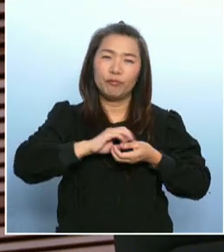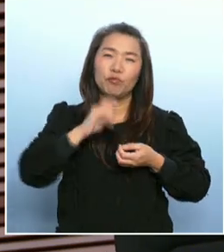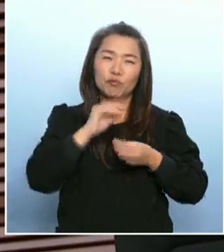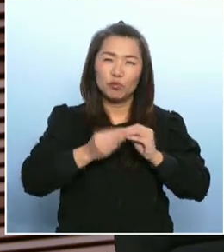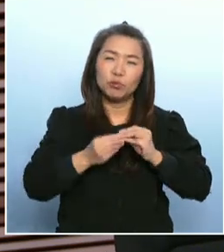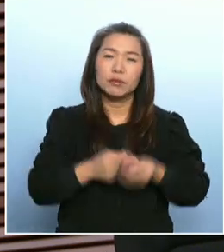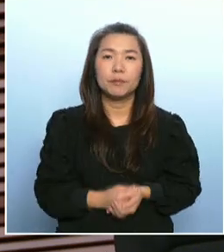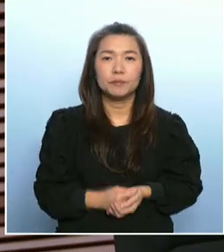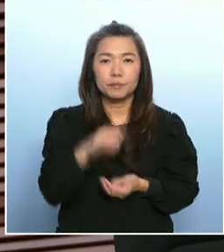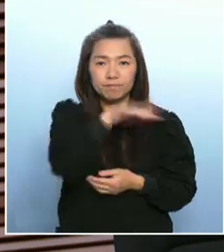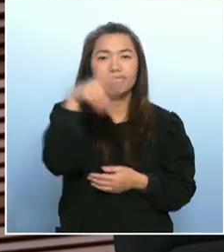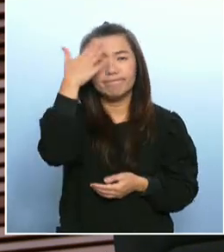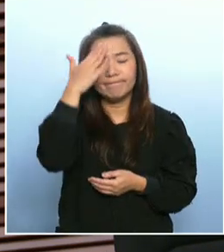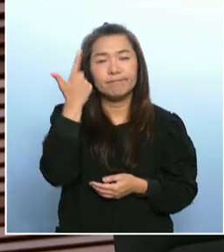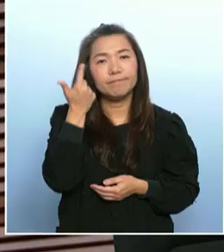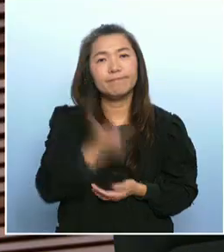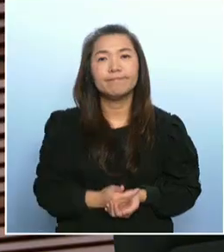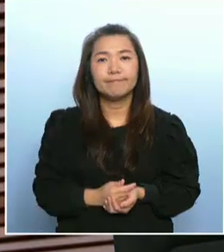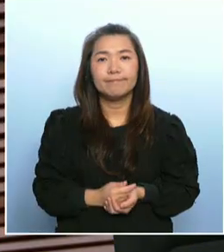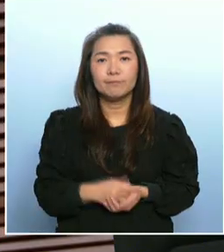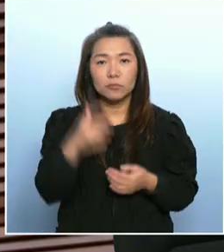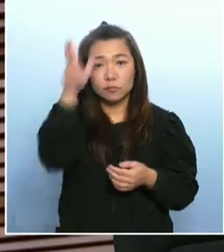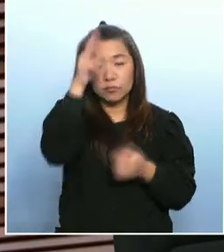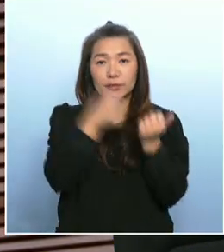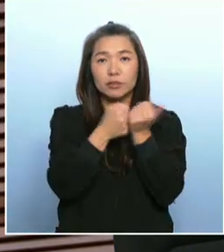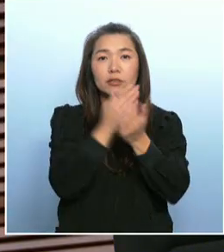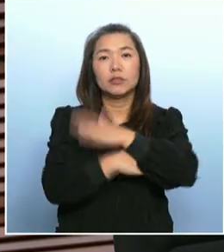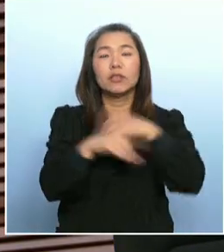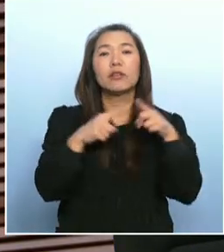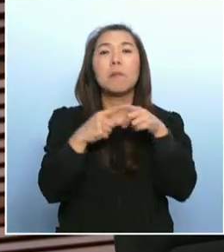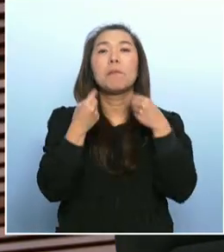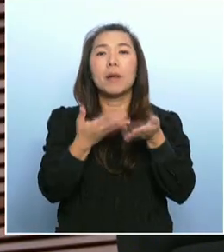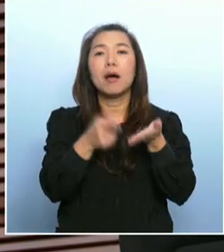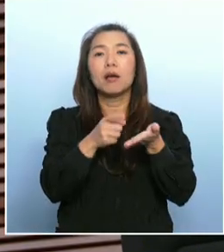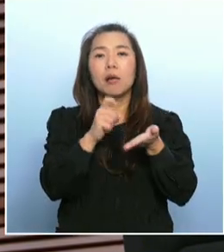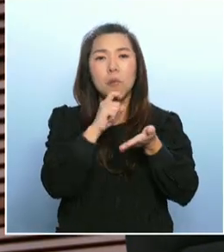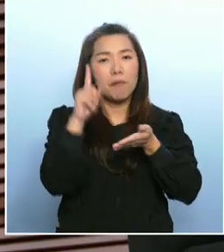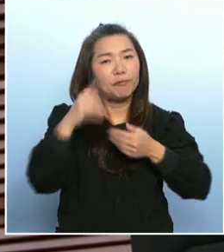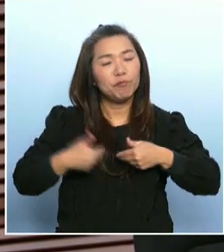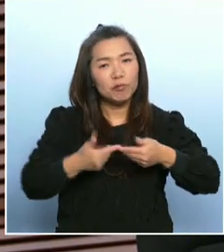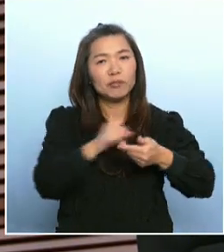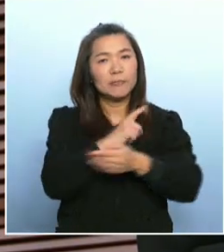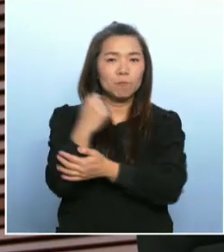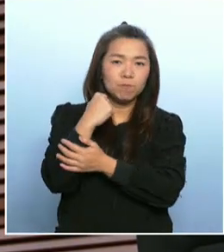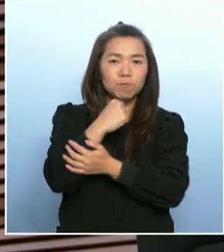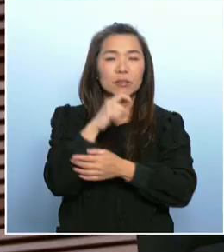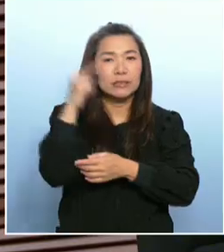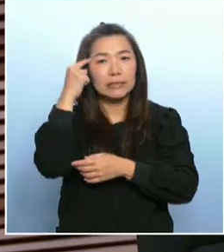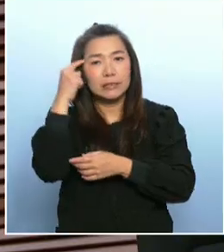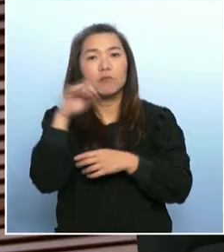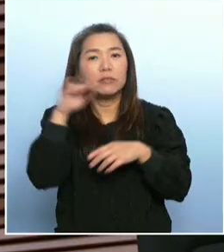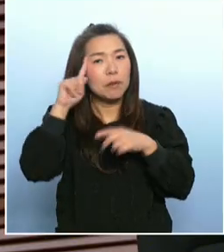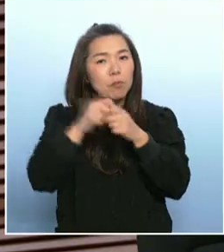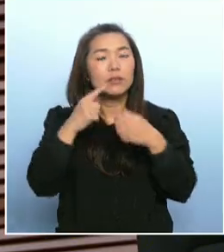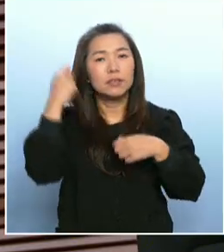Organizations. So the residential care services for PWD will be more complicated than those for the elderly. We want